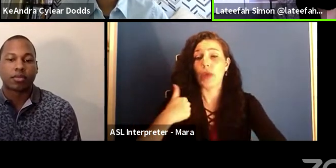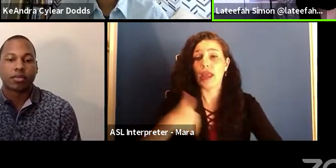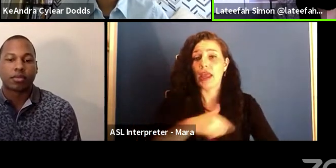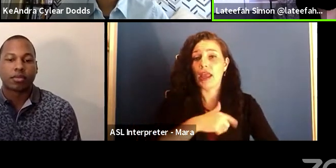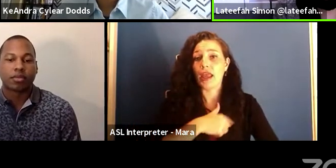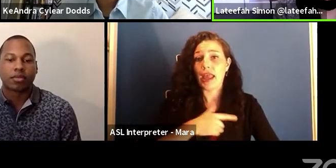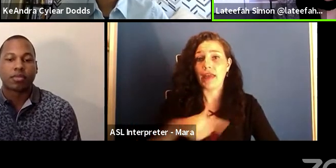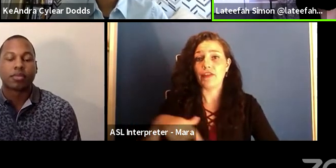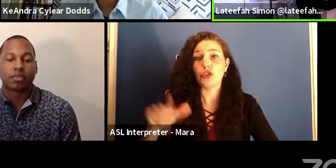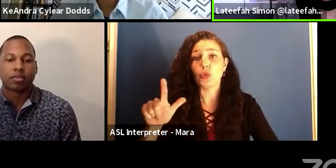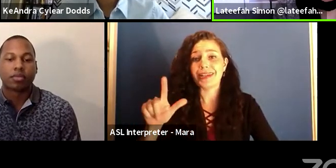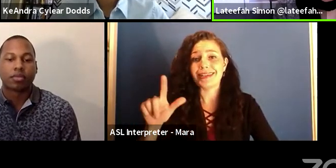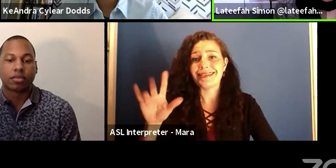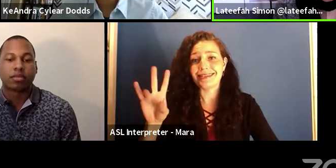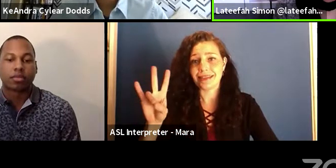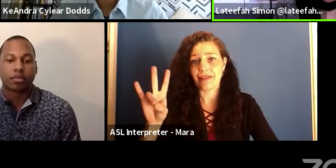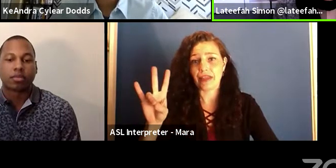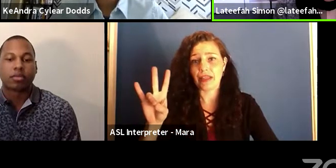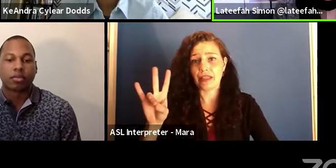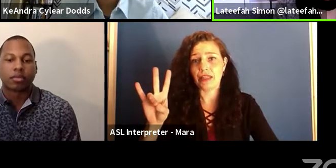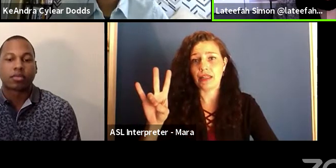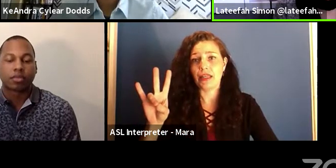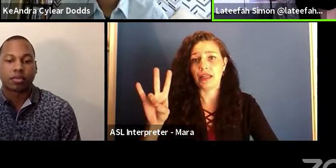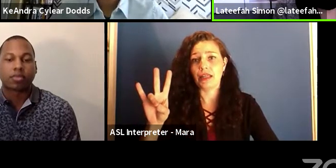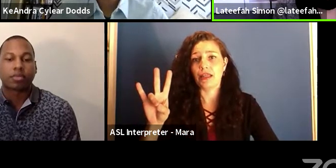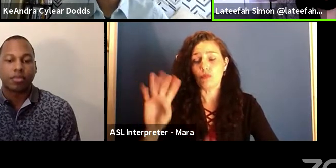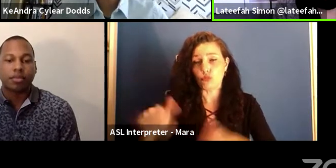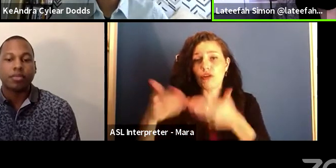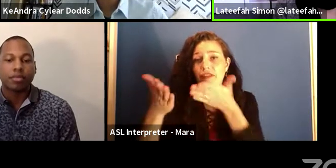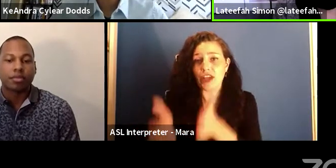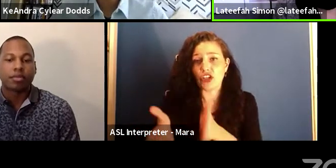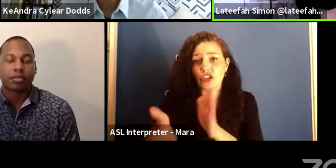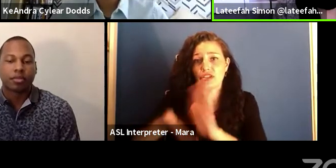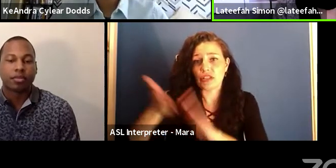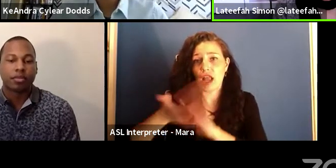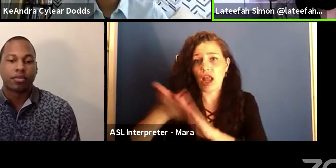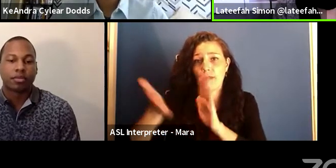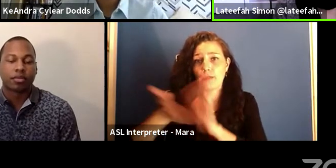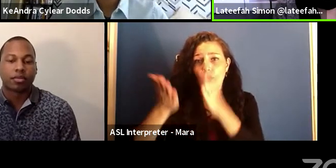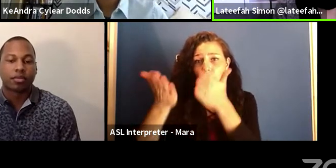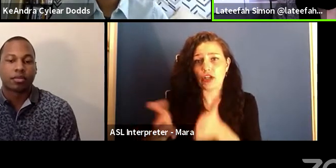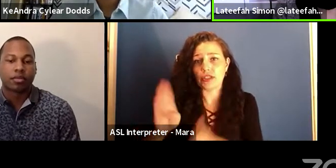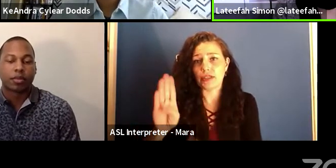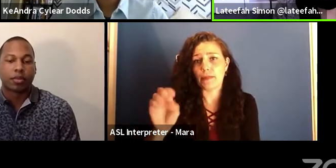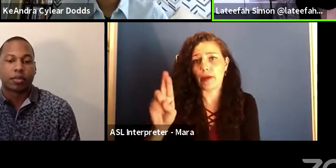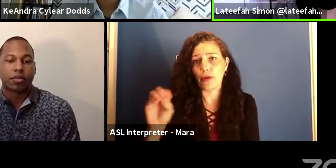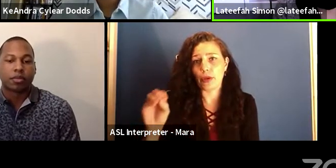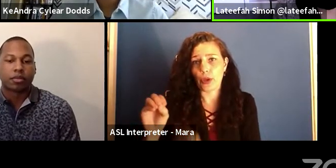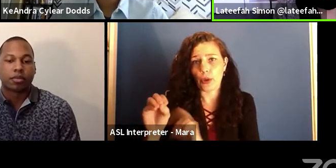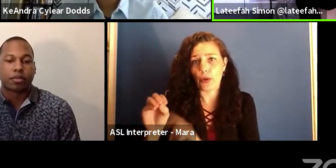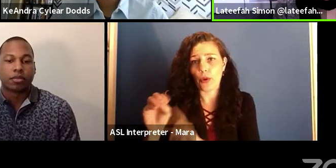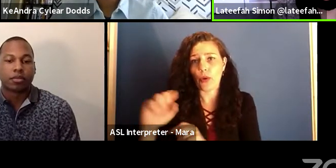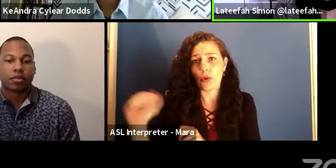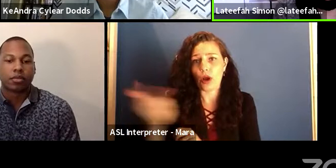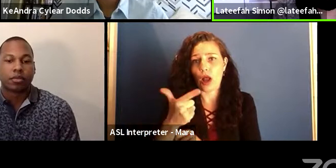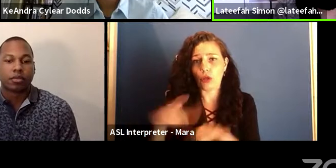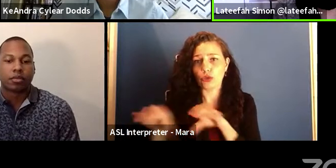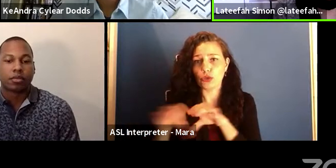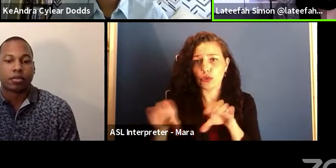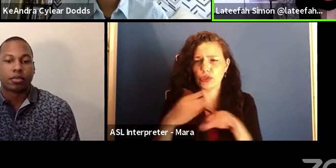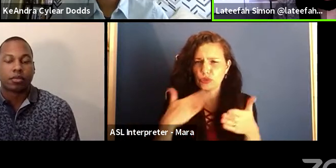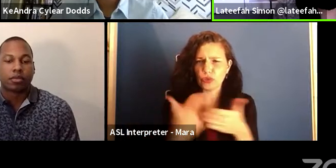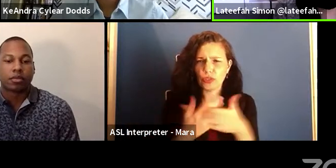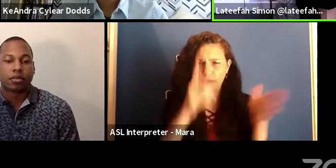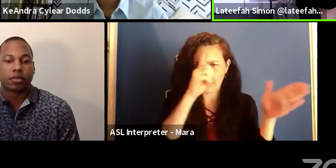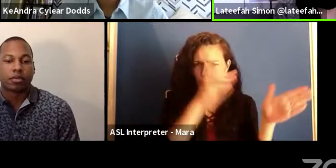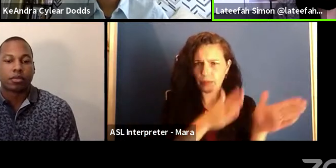27 providers, operators. And, you know, while we're all doing such great planning as a sector, you know,